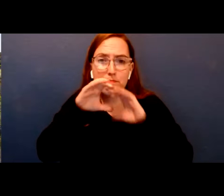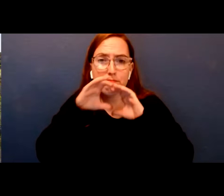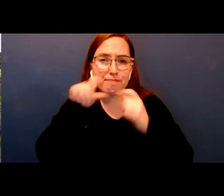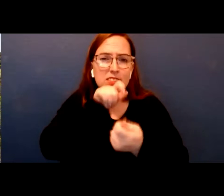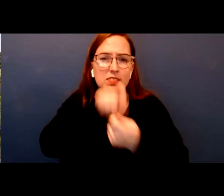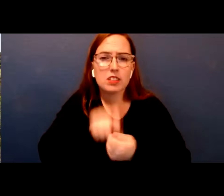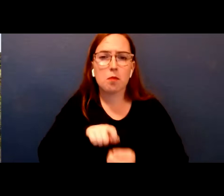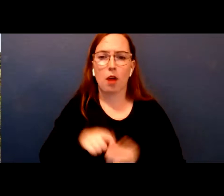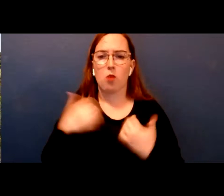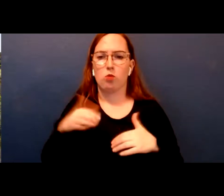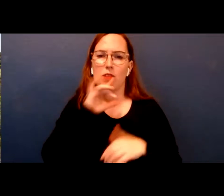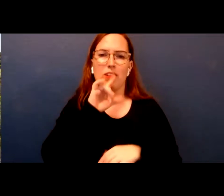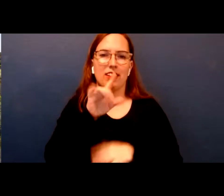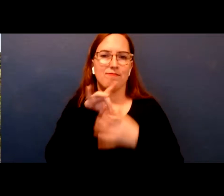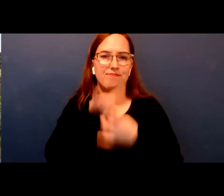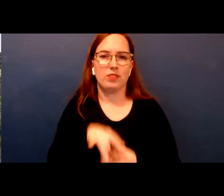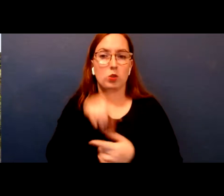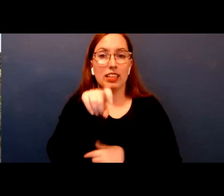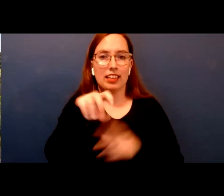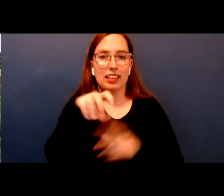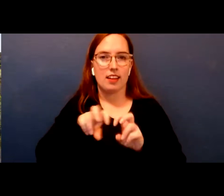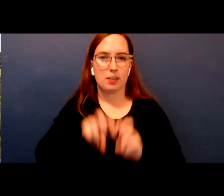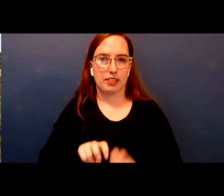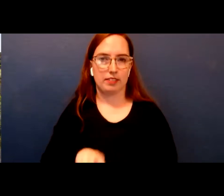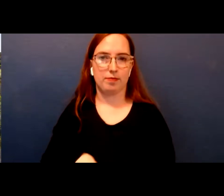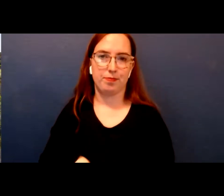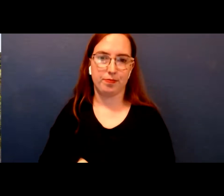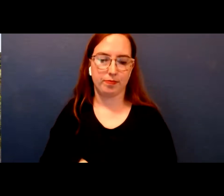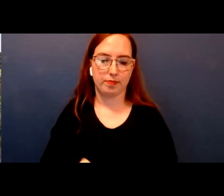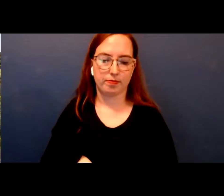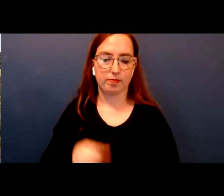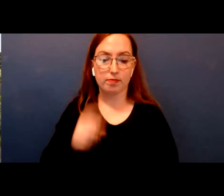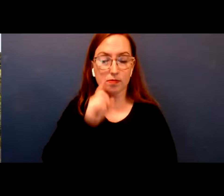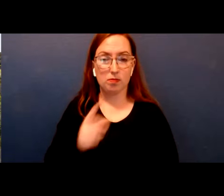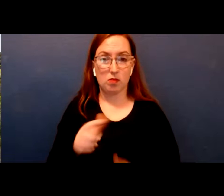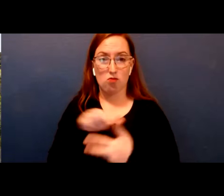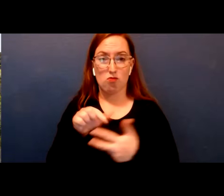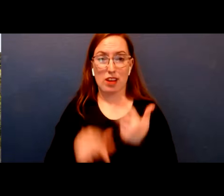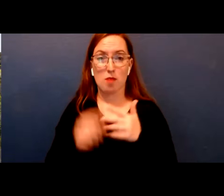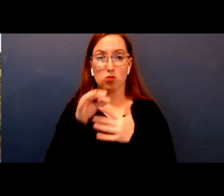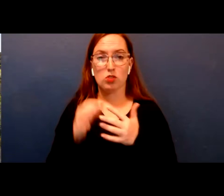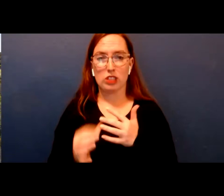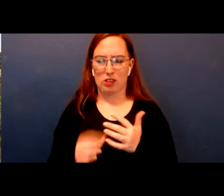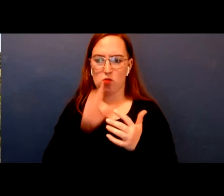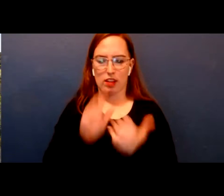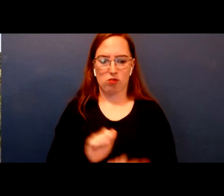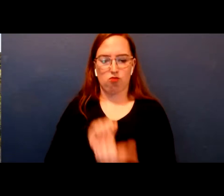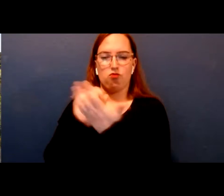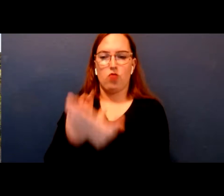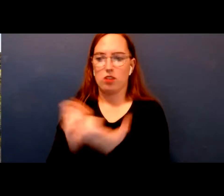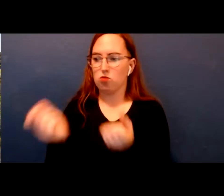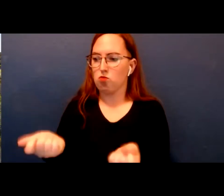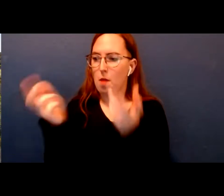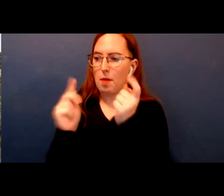assessment. And then again, I think these three options start to address how do we bring so many people into the park, somewhere that so many